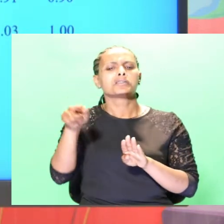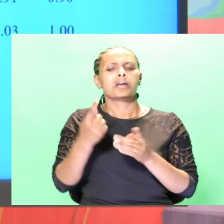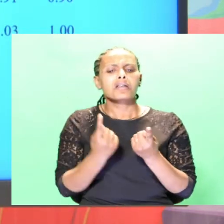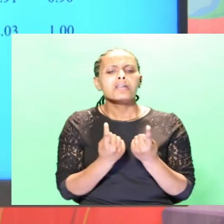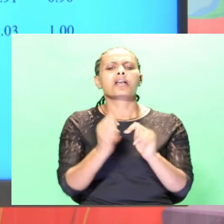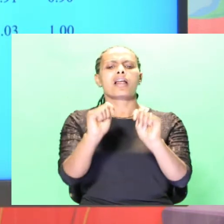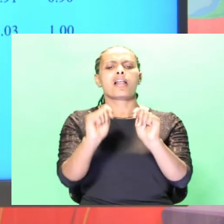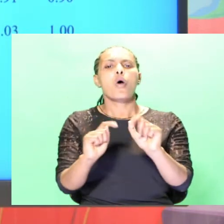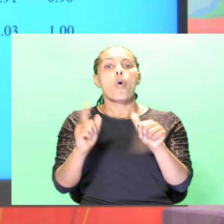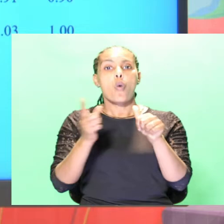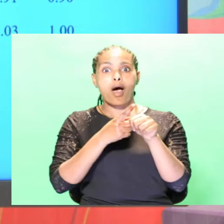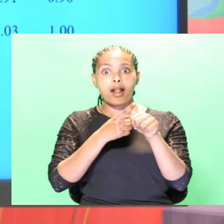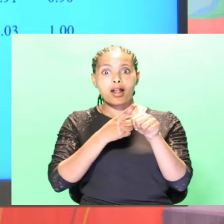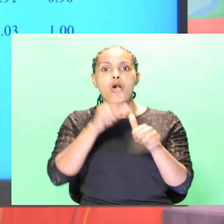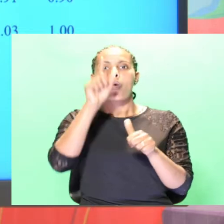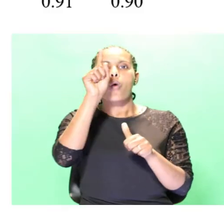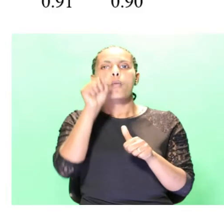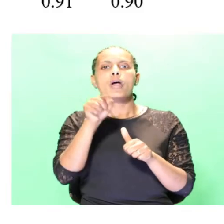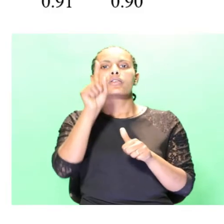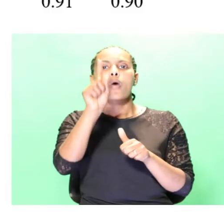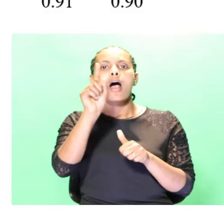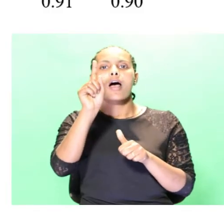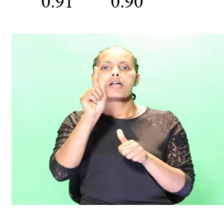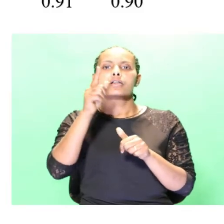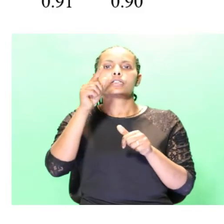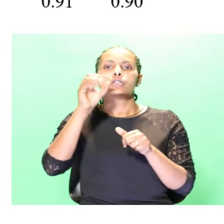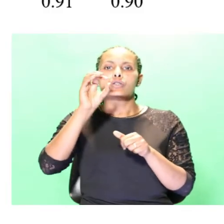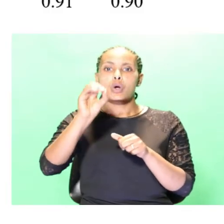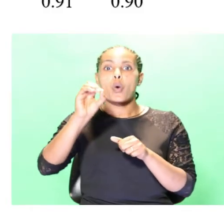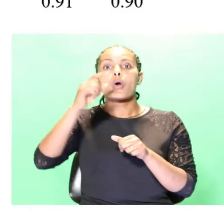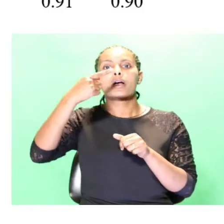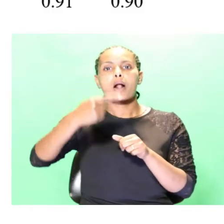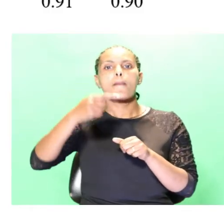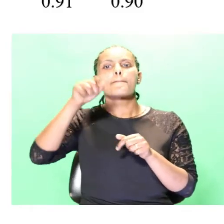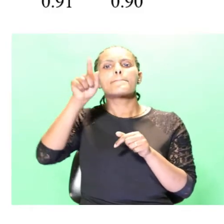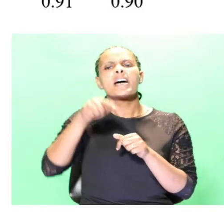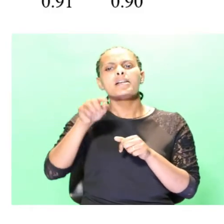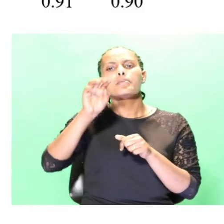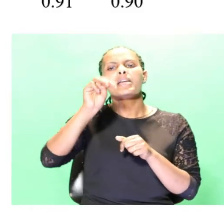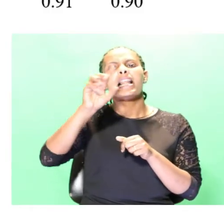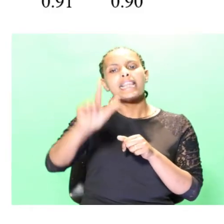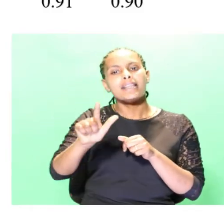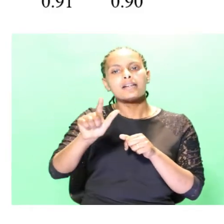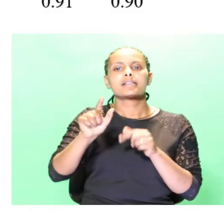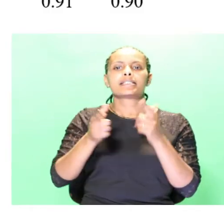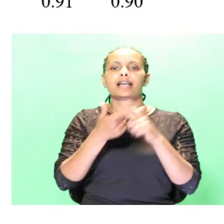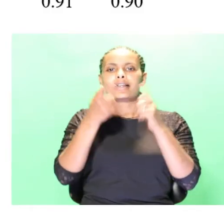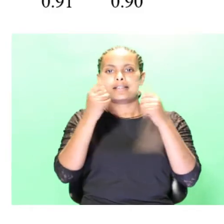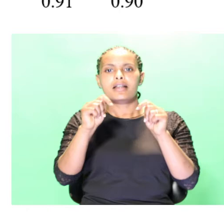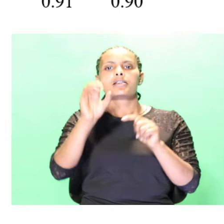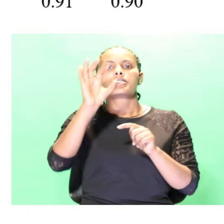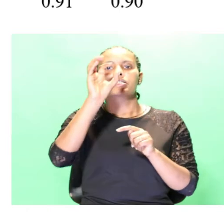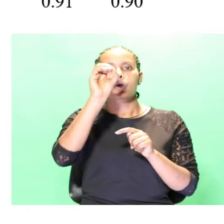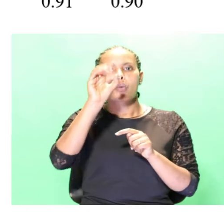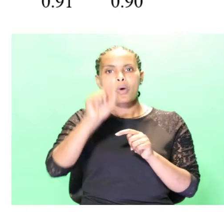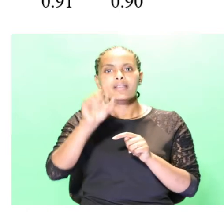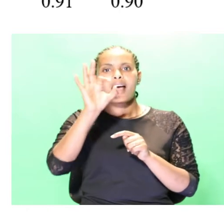her trial 1, 1.10 gram per milliliter. In the second trial,